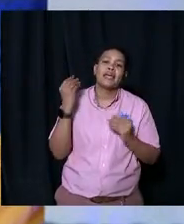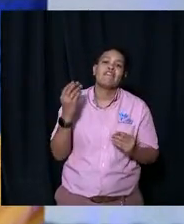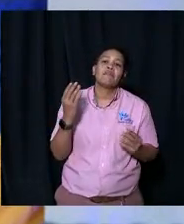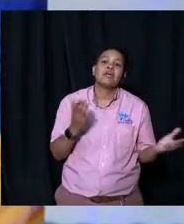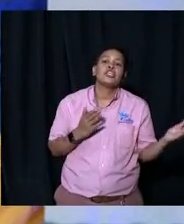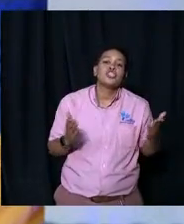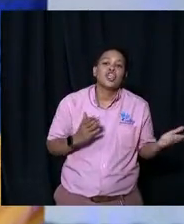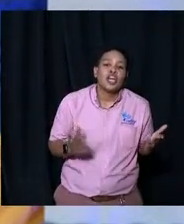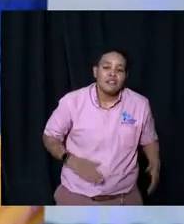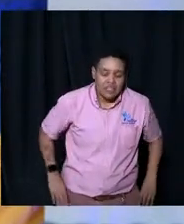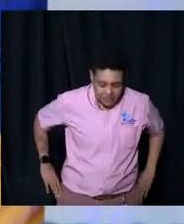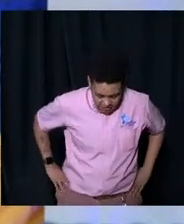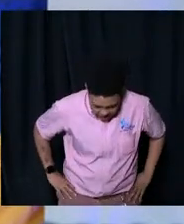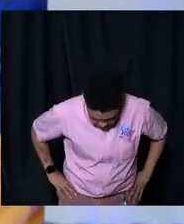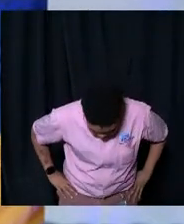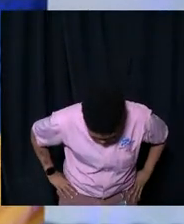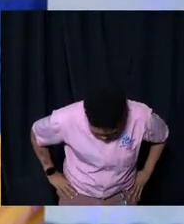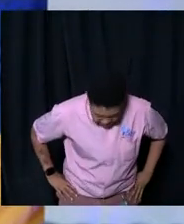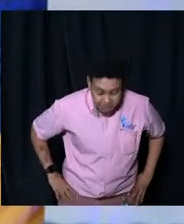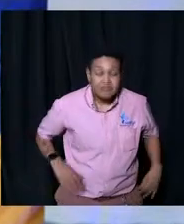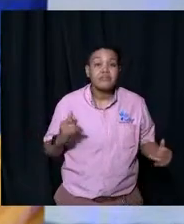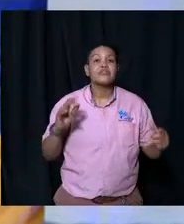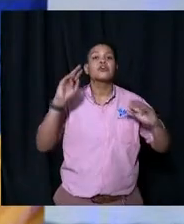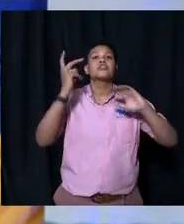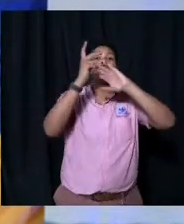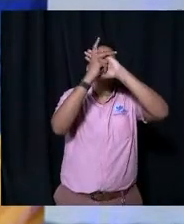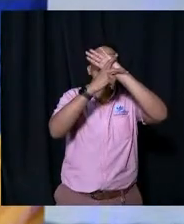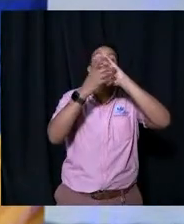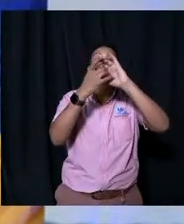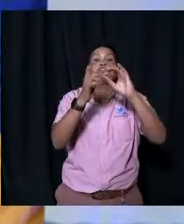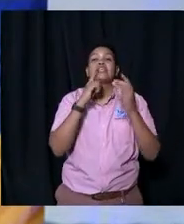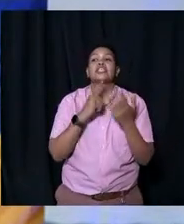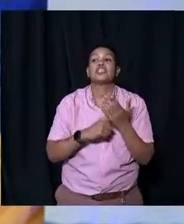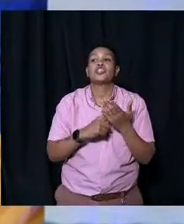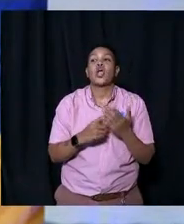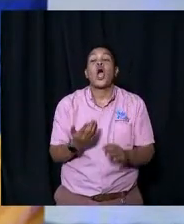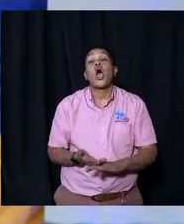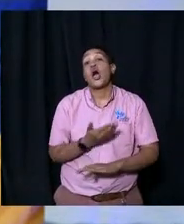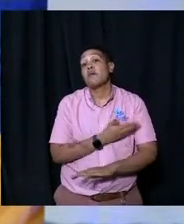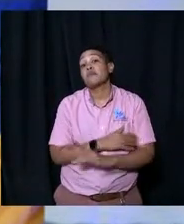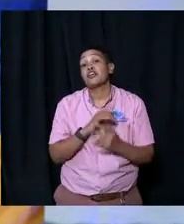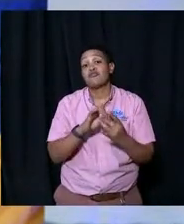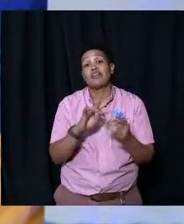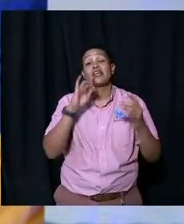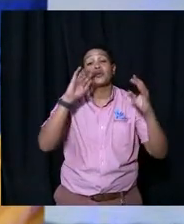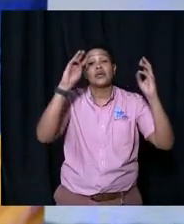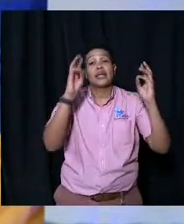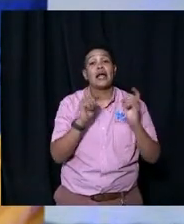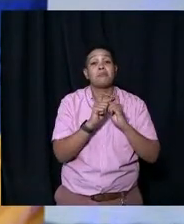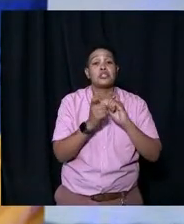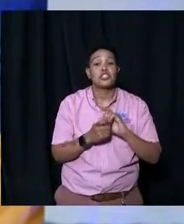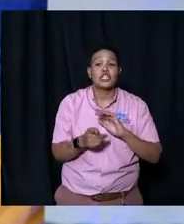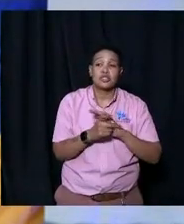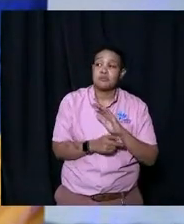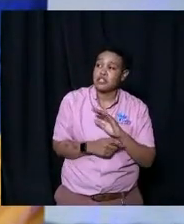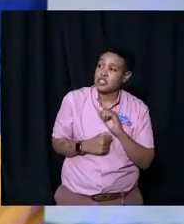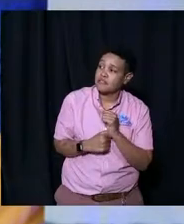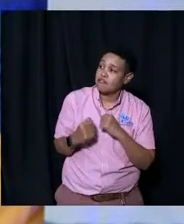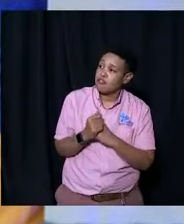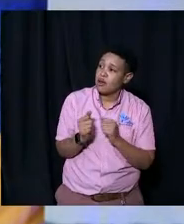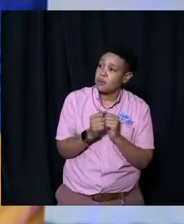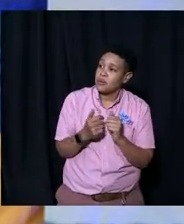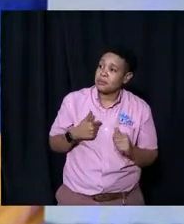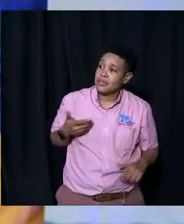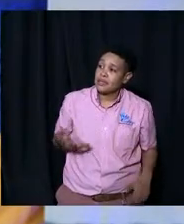Service. We now go into the second policy under discussion this evening, the update on the climate change policy framework. With